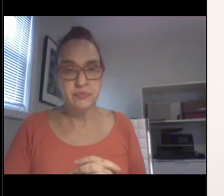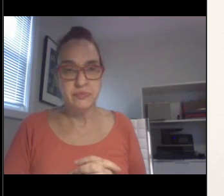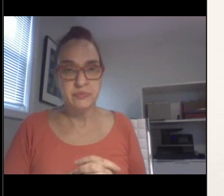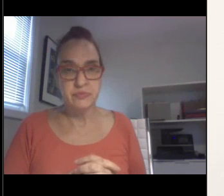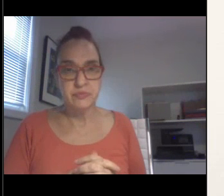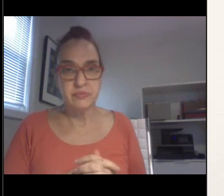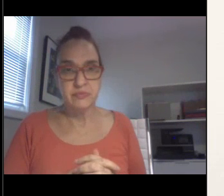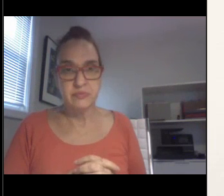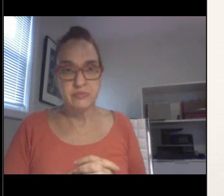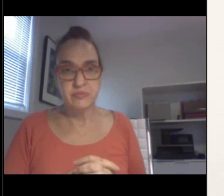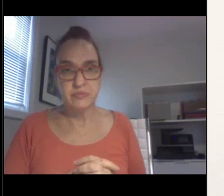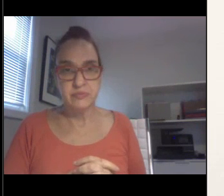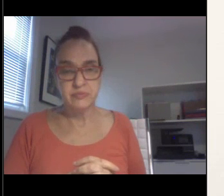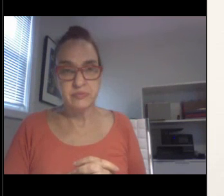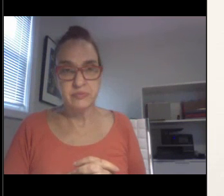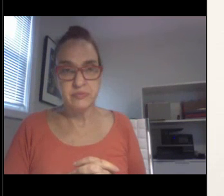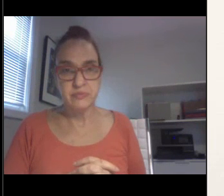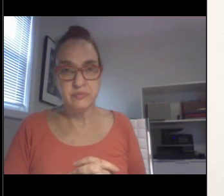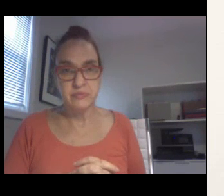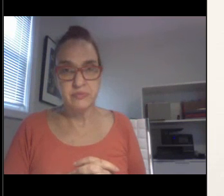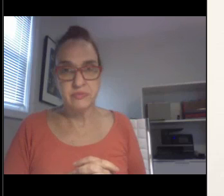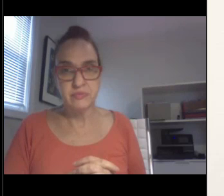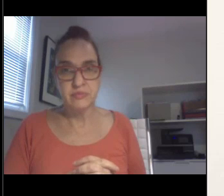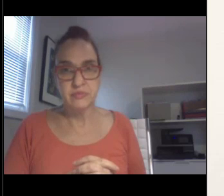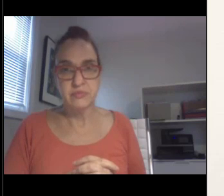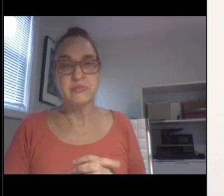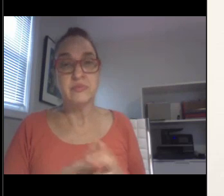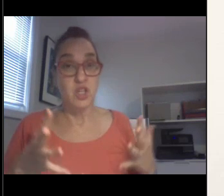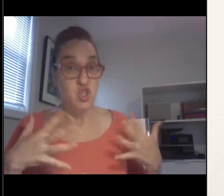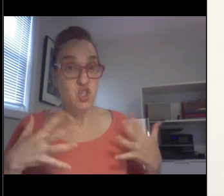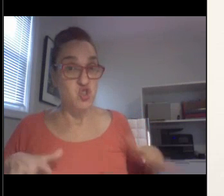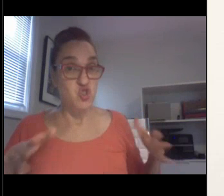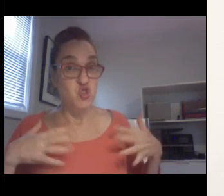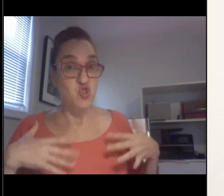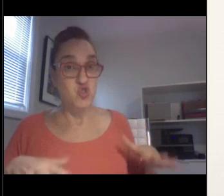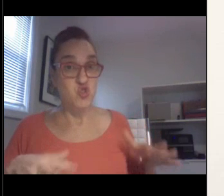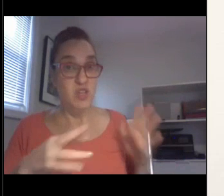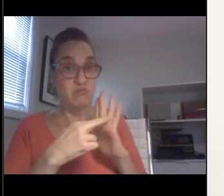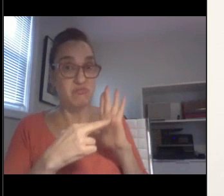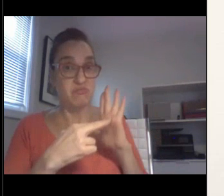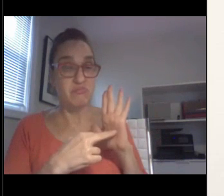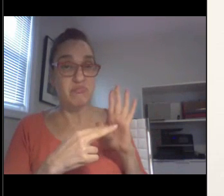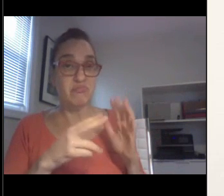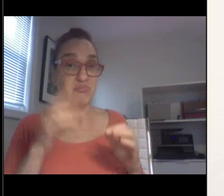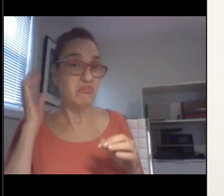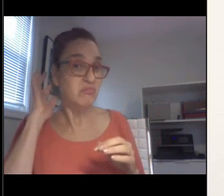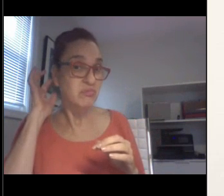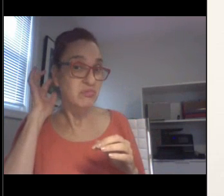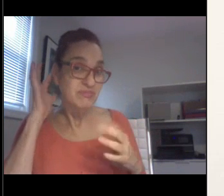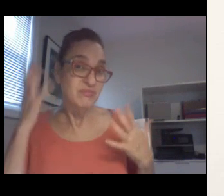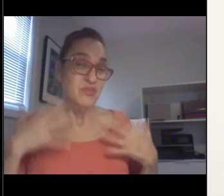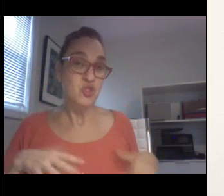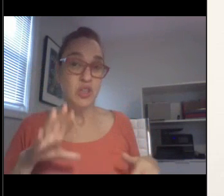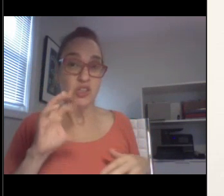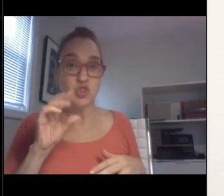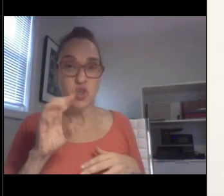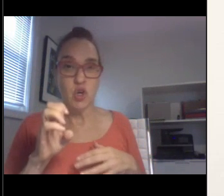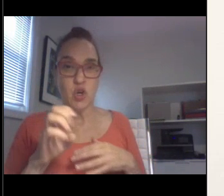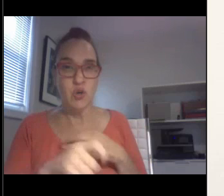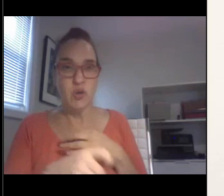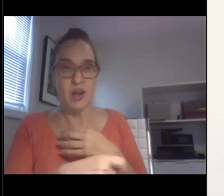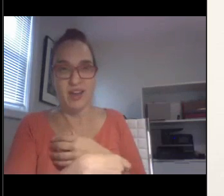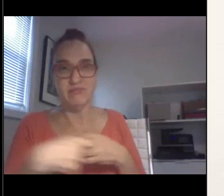Dress codes. So a lot of us have seen these types of dress codes, and pardon me, I blocked out the first phrase on the one on the